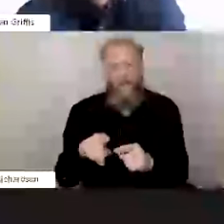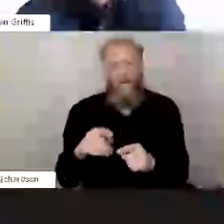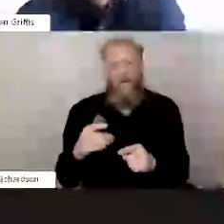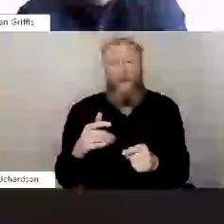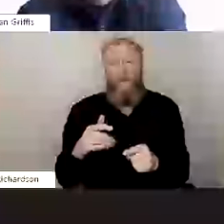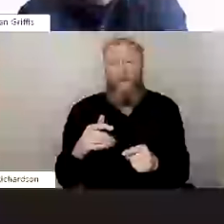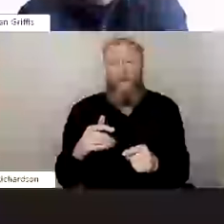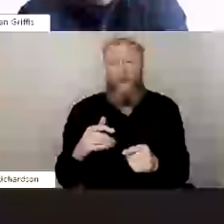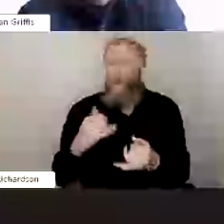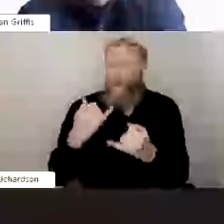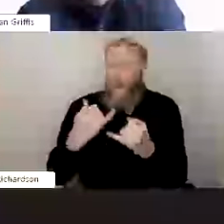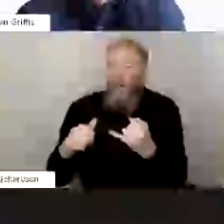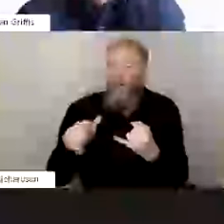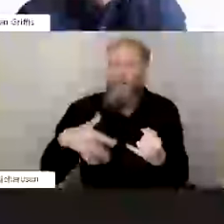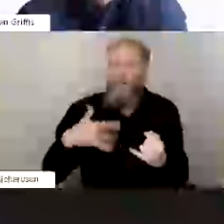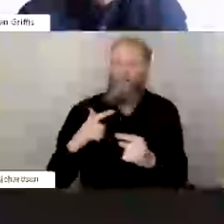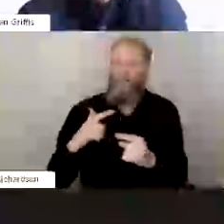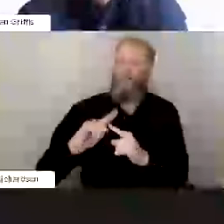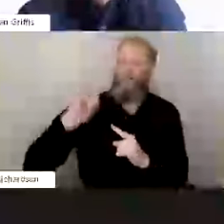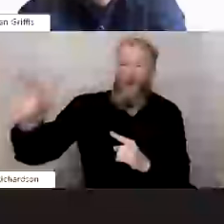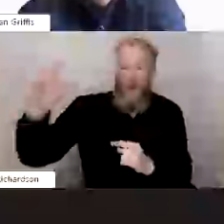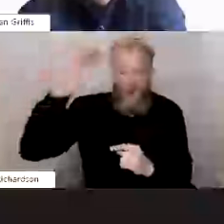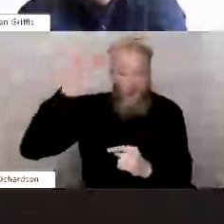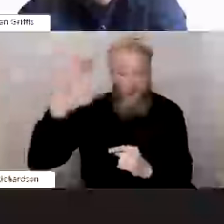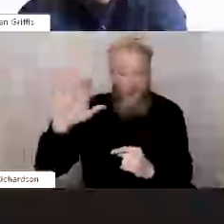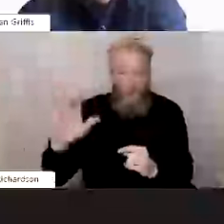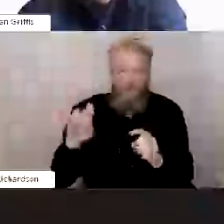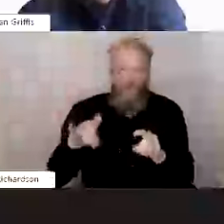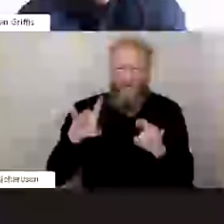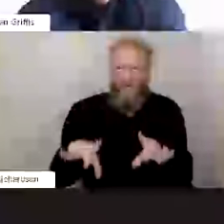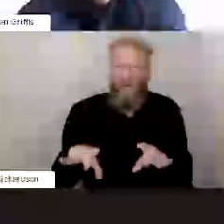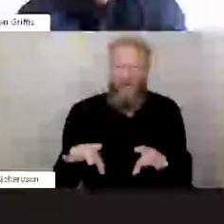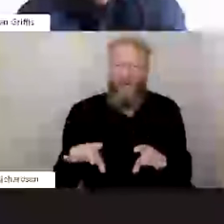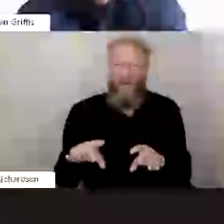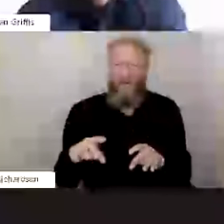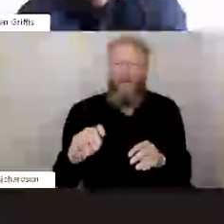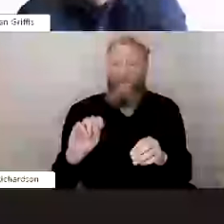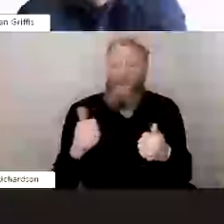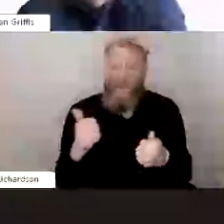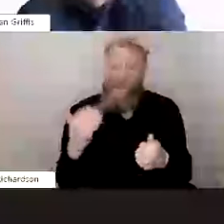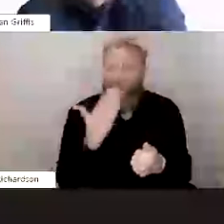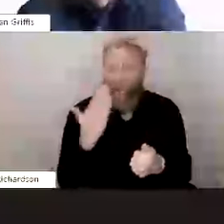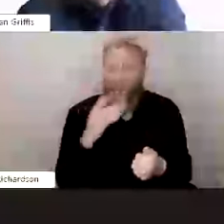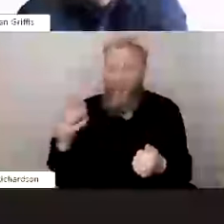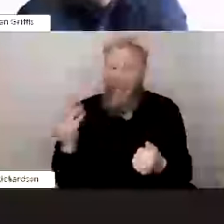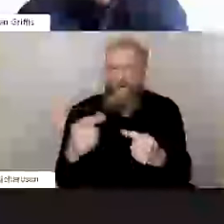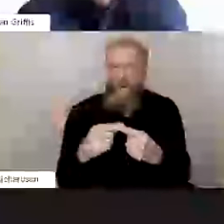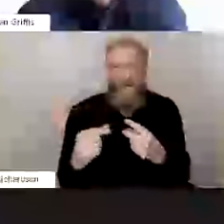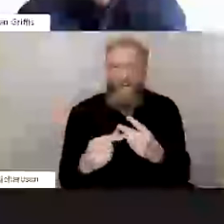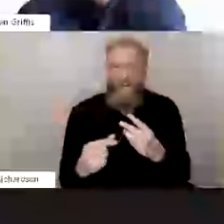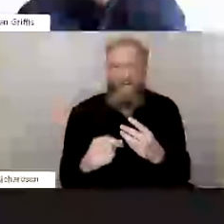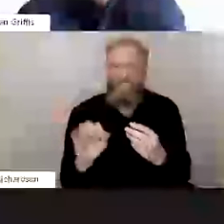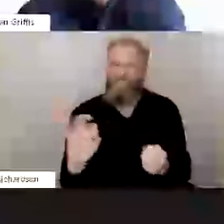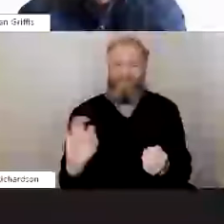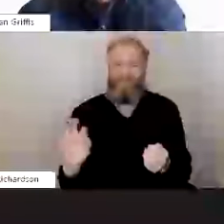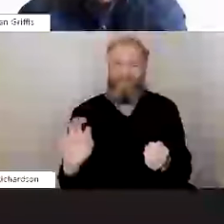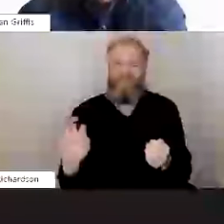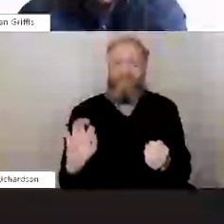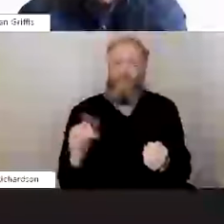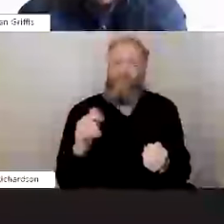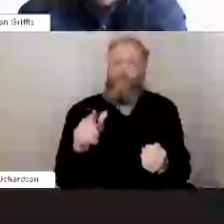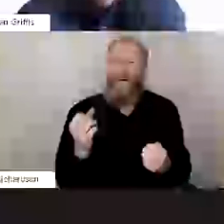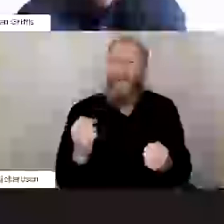remote Australia. I mean, the ability the option to even complete school, or if you live in a town where there's only one or two